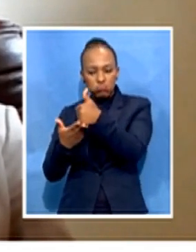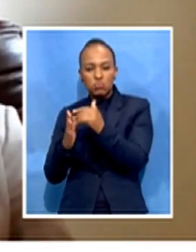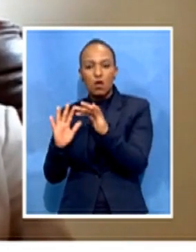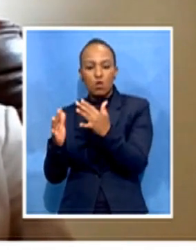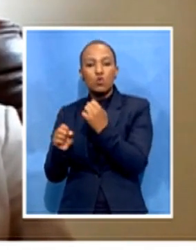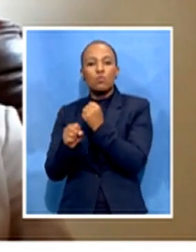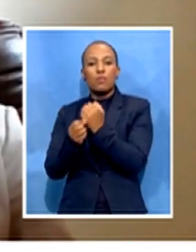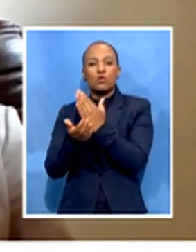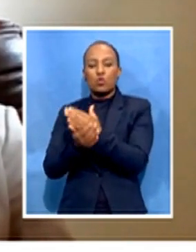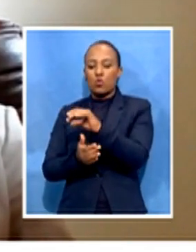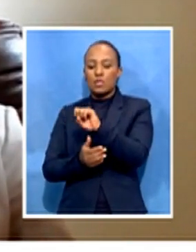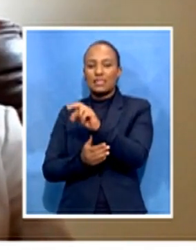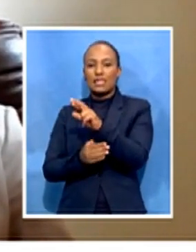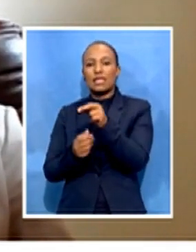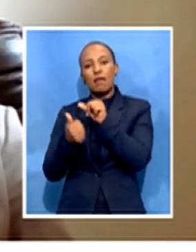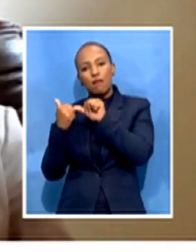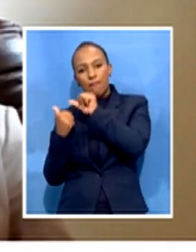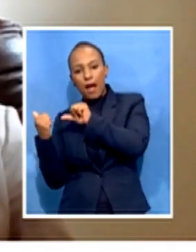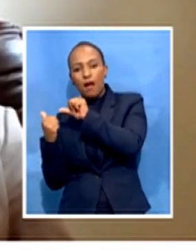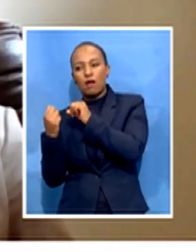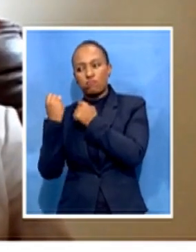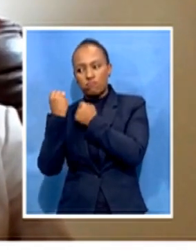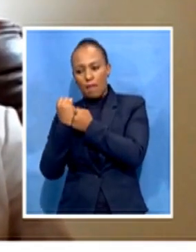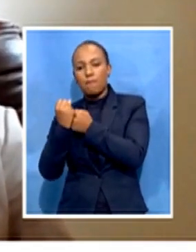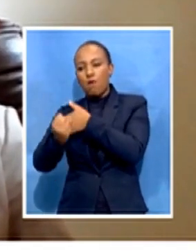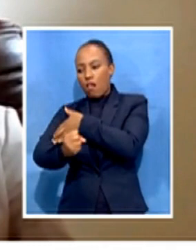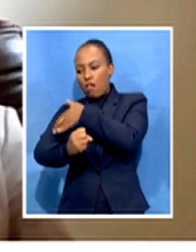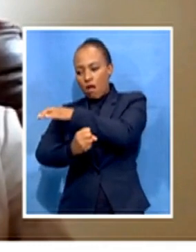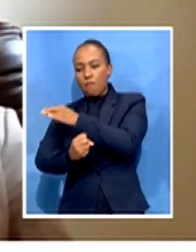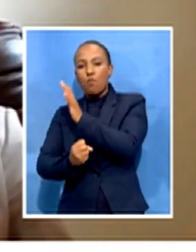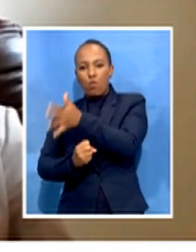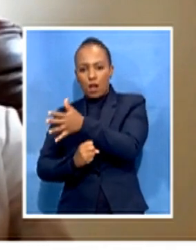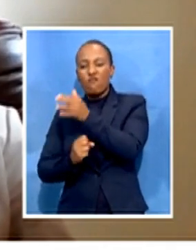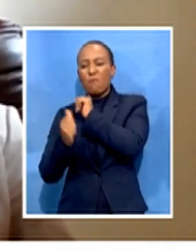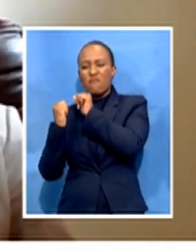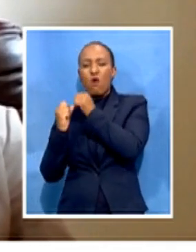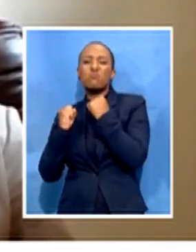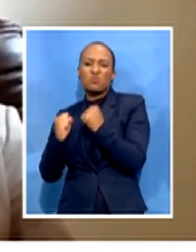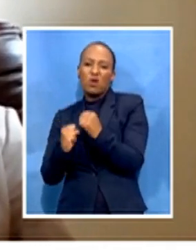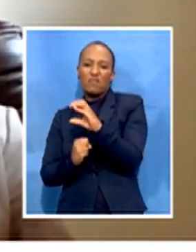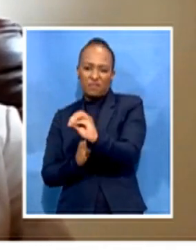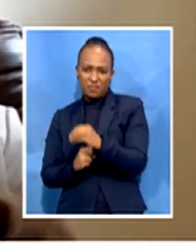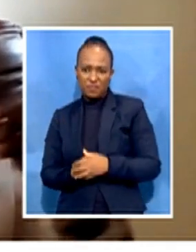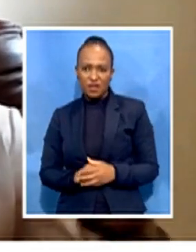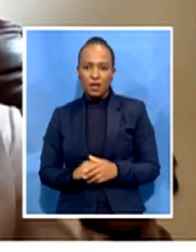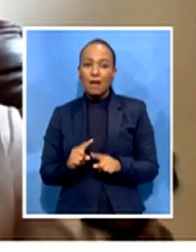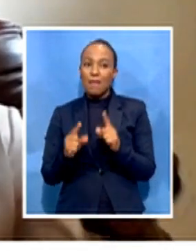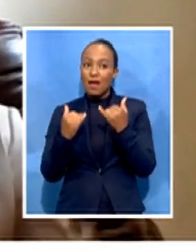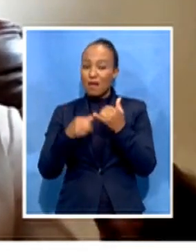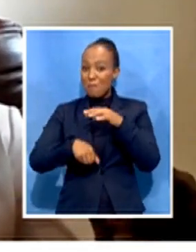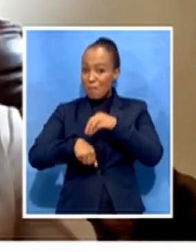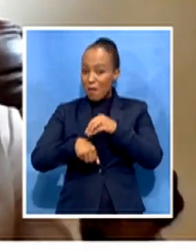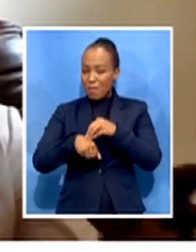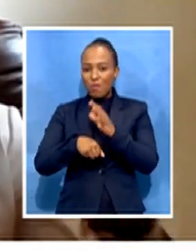glory. So it is unfortunately a problem that is going to take much longer than what